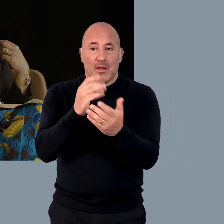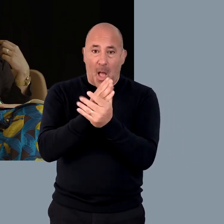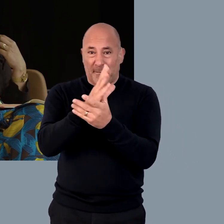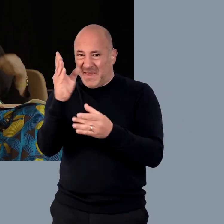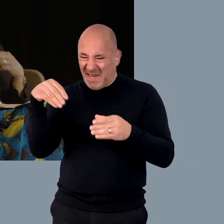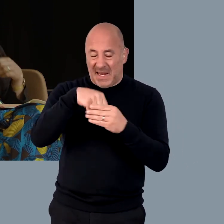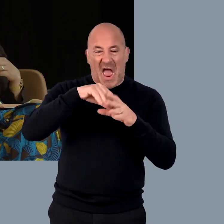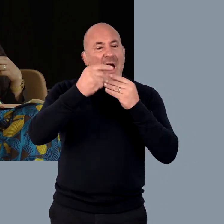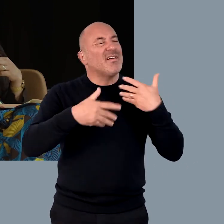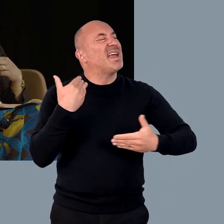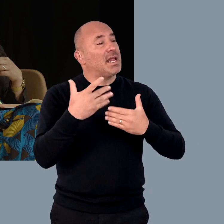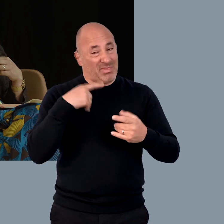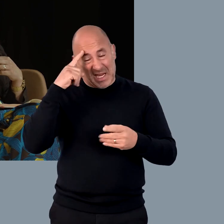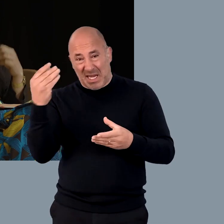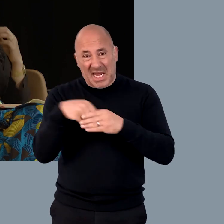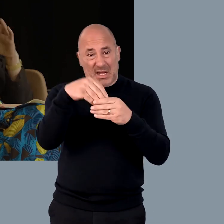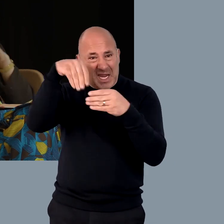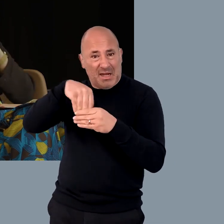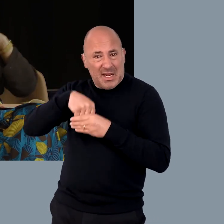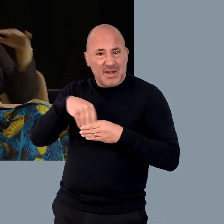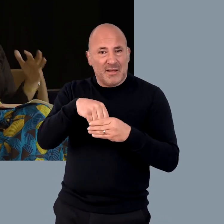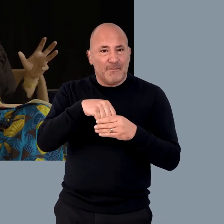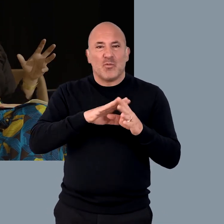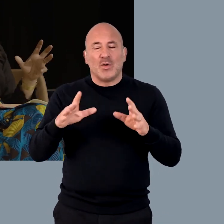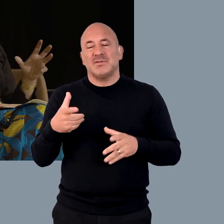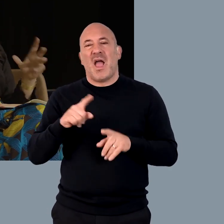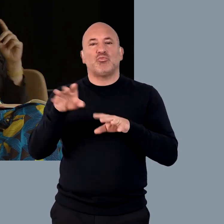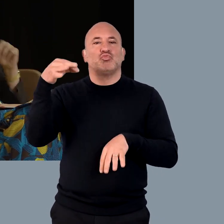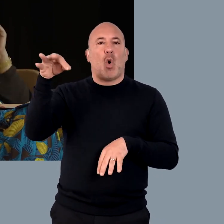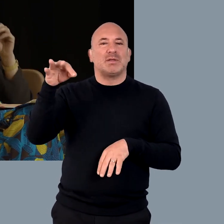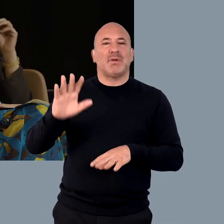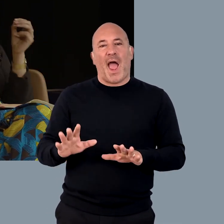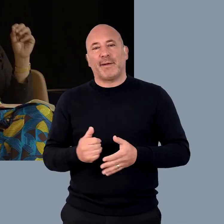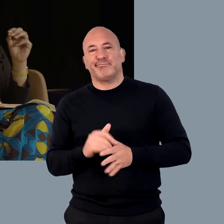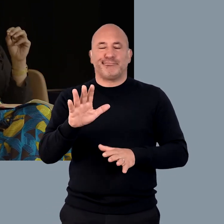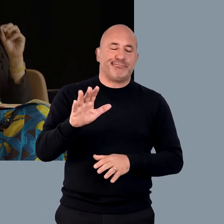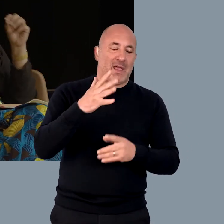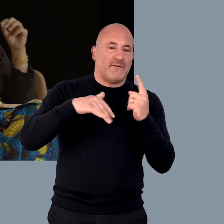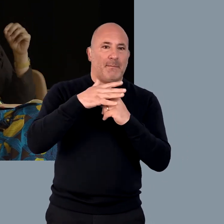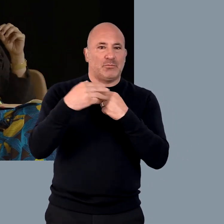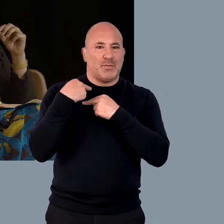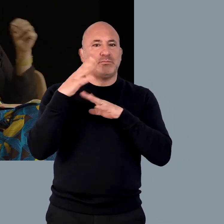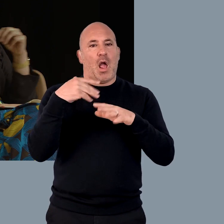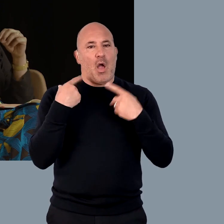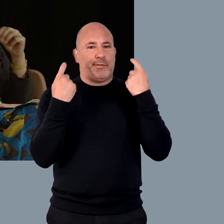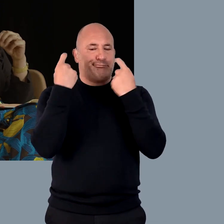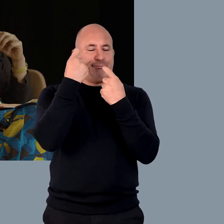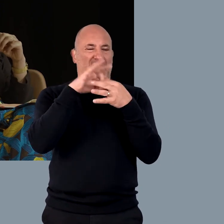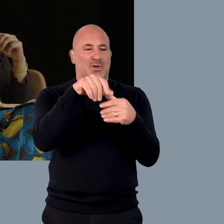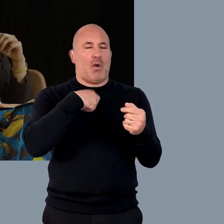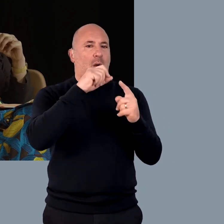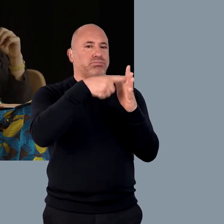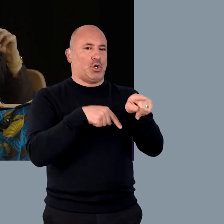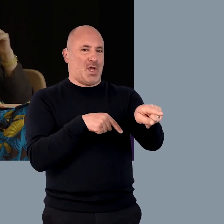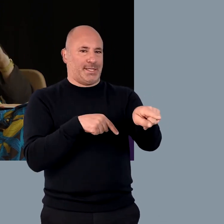fight to make it meaningful and actually bring it into everything that you do, rather it being that kind of token, okay, we'll think about